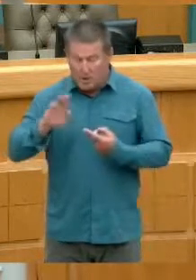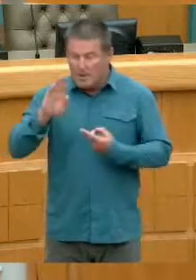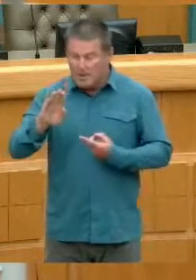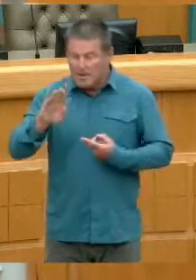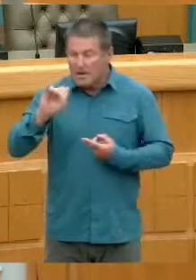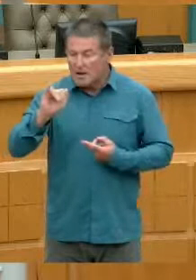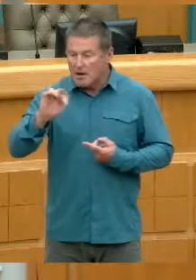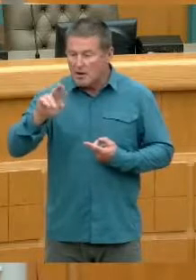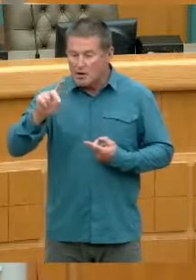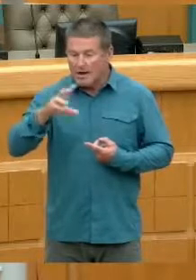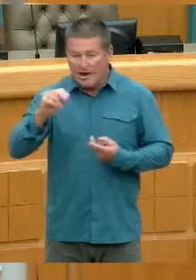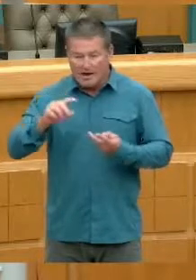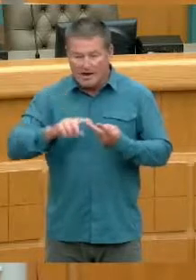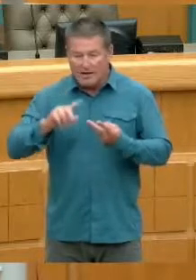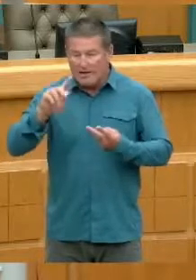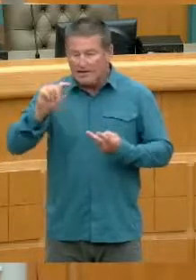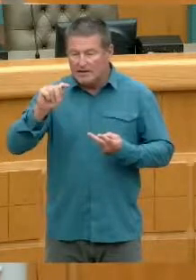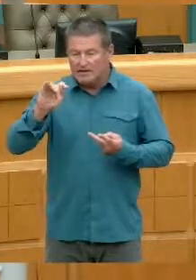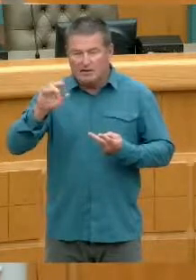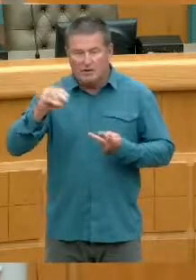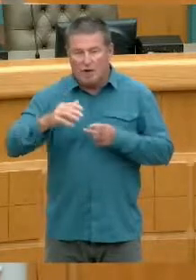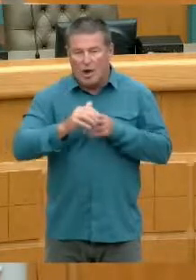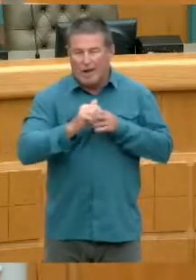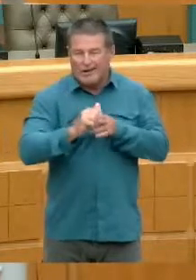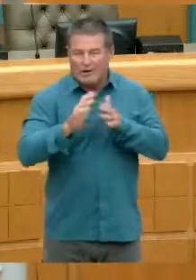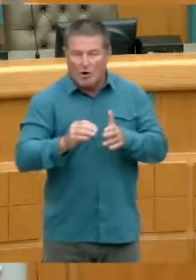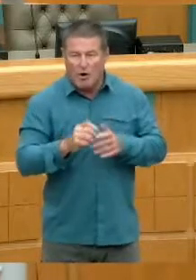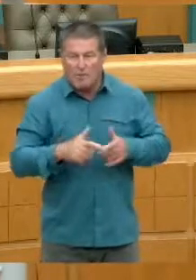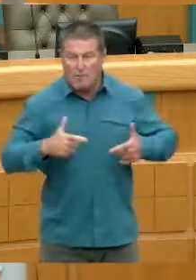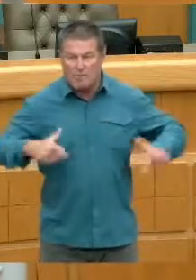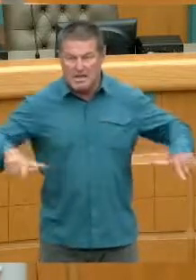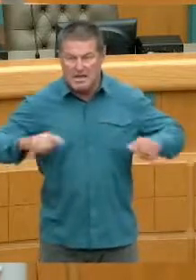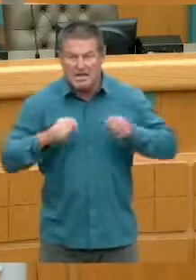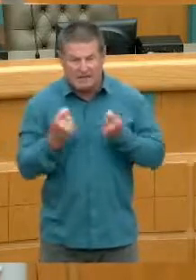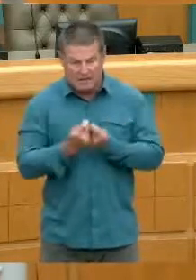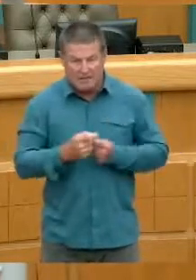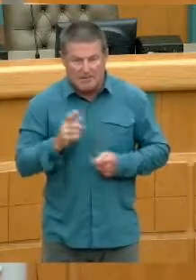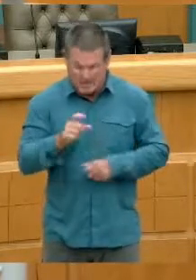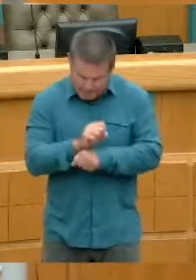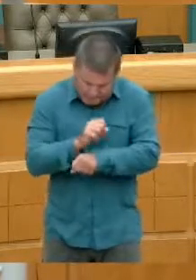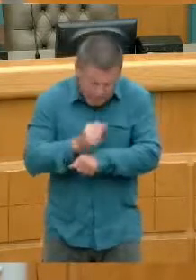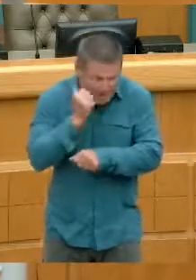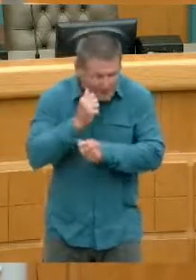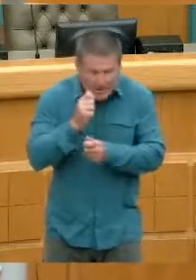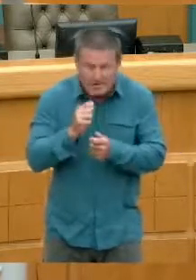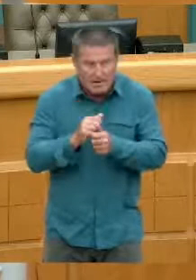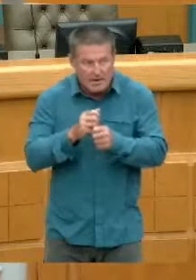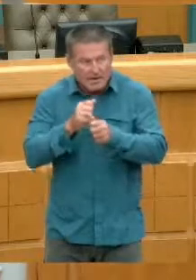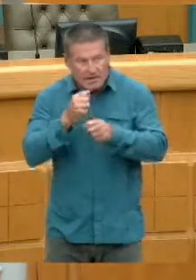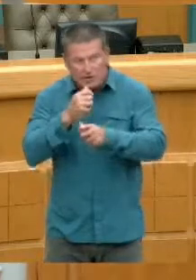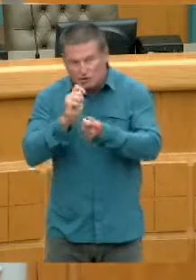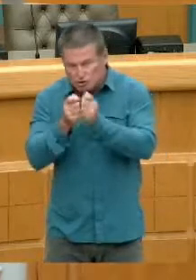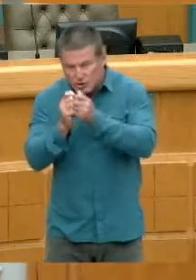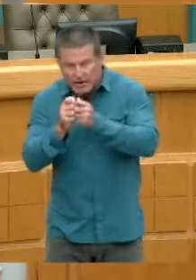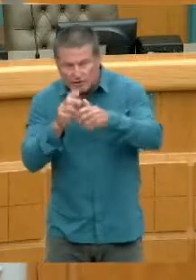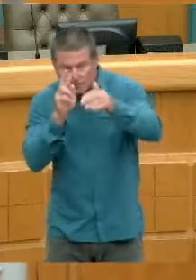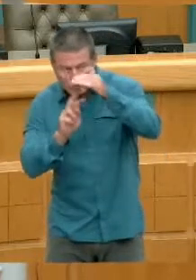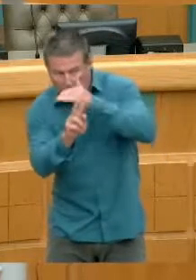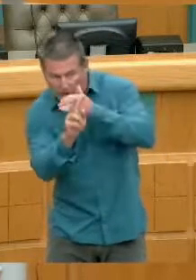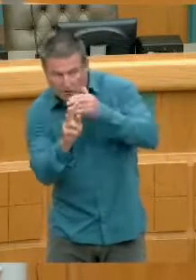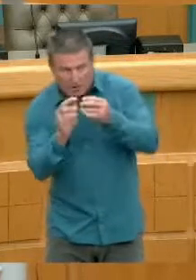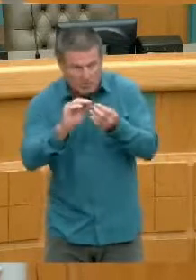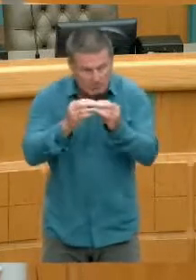a very big team. It's a pretty big team that every day of the week is updating the modeling and working with numbers